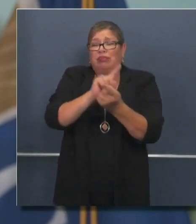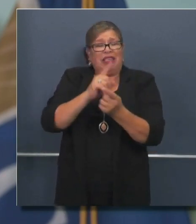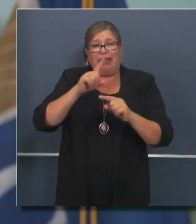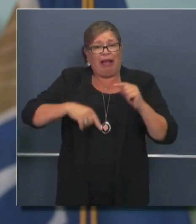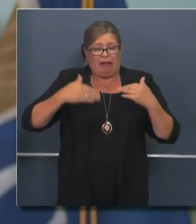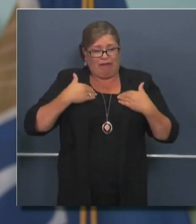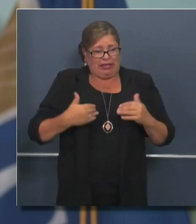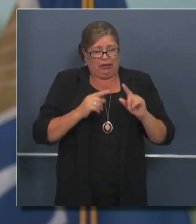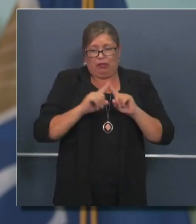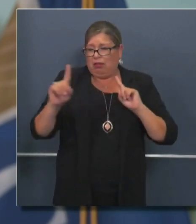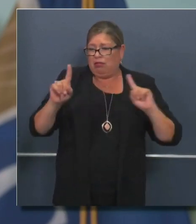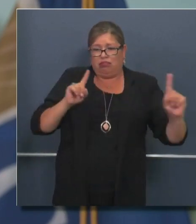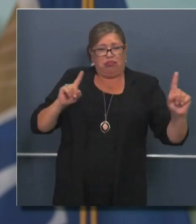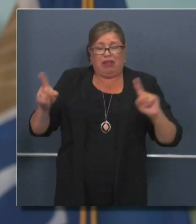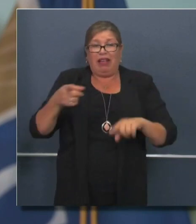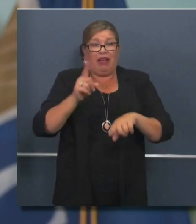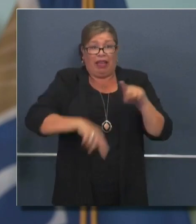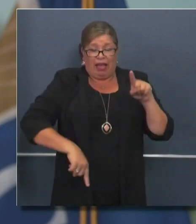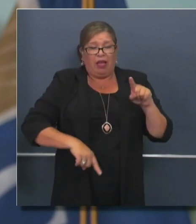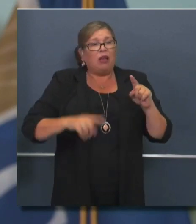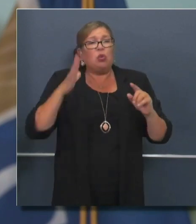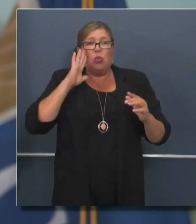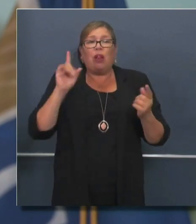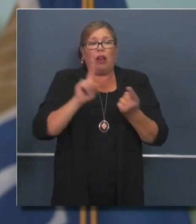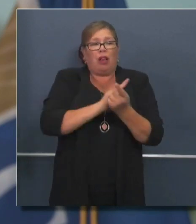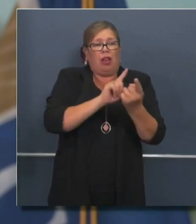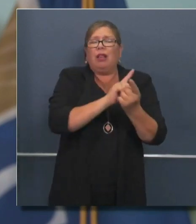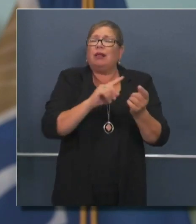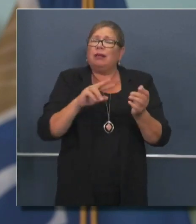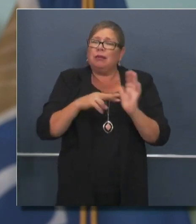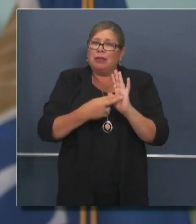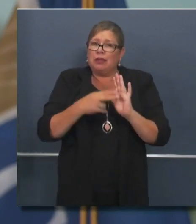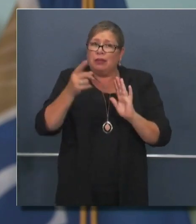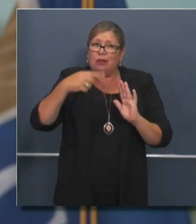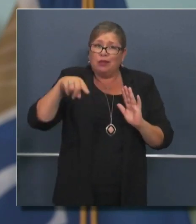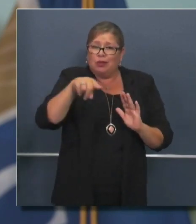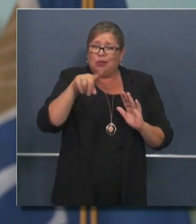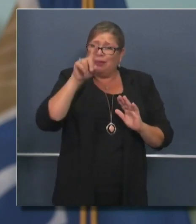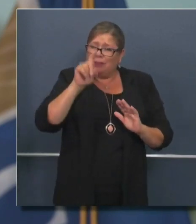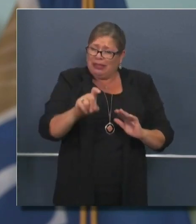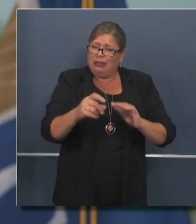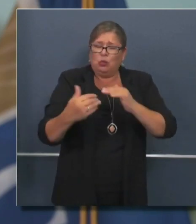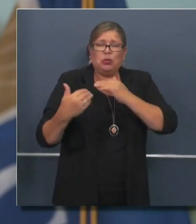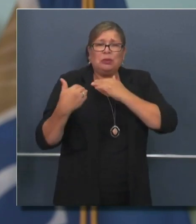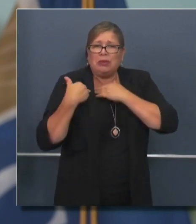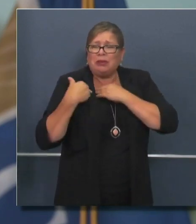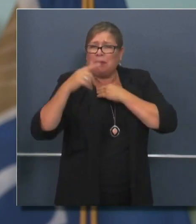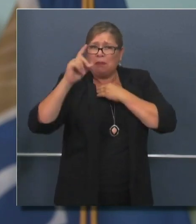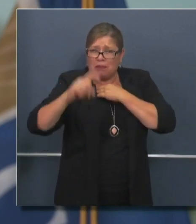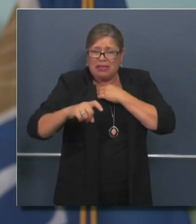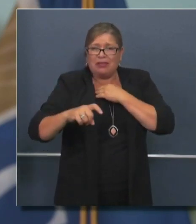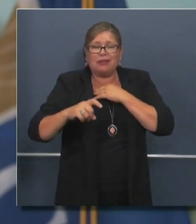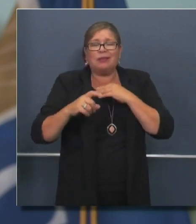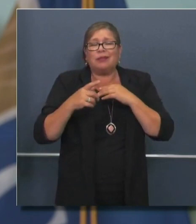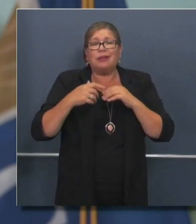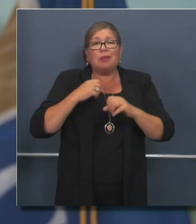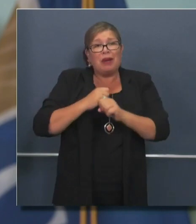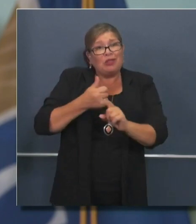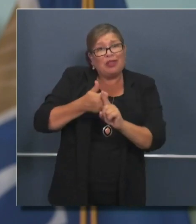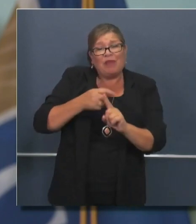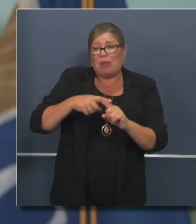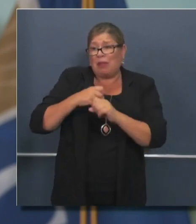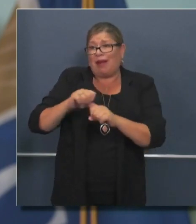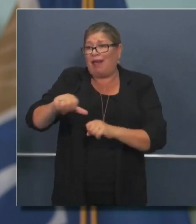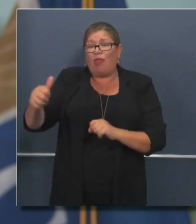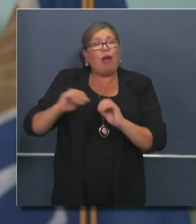physically distance 6 feet away from other people, it is incumbent upon you not only protect yourself, but to protect others by putting a face